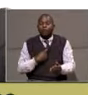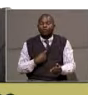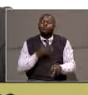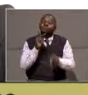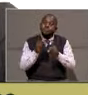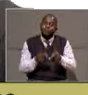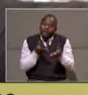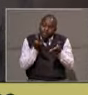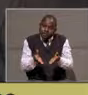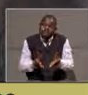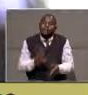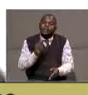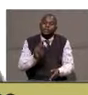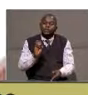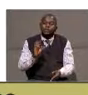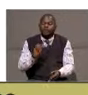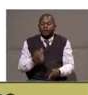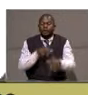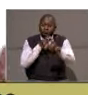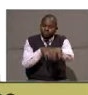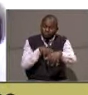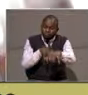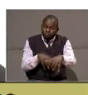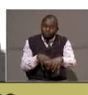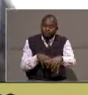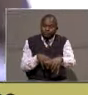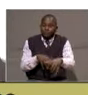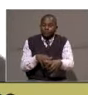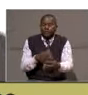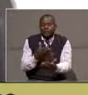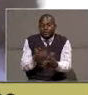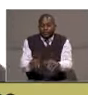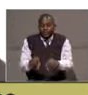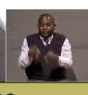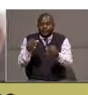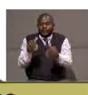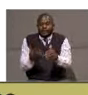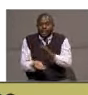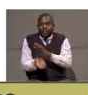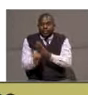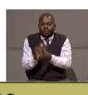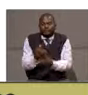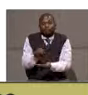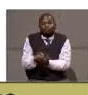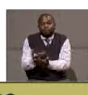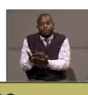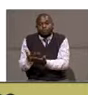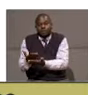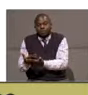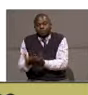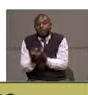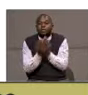here. When they dig away the soil and they turn it upside down in the swamps, it